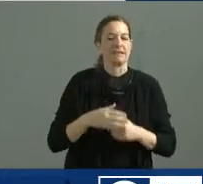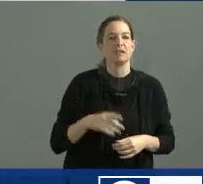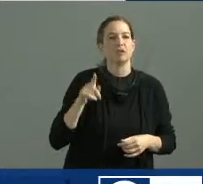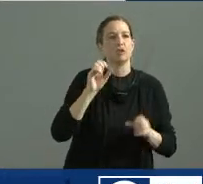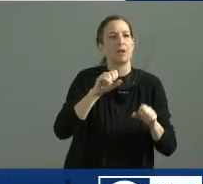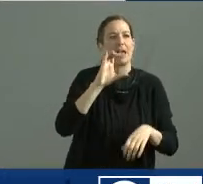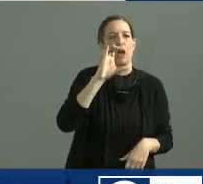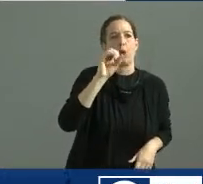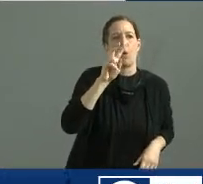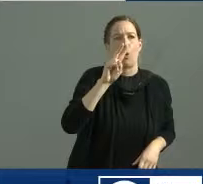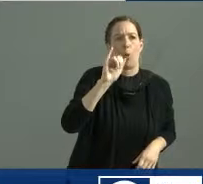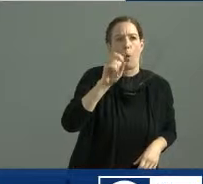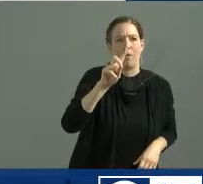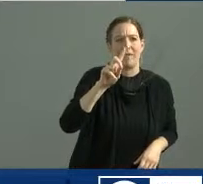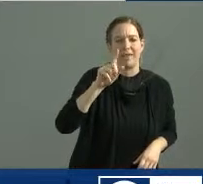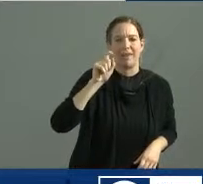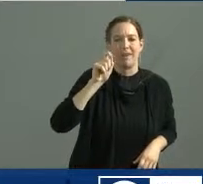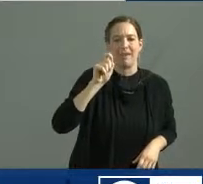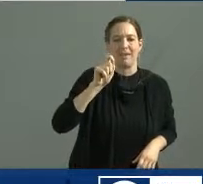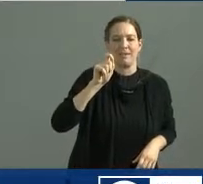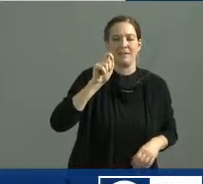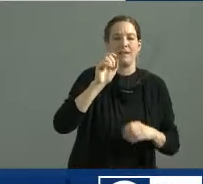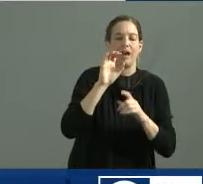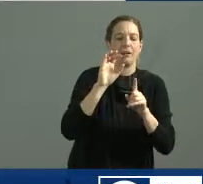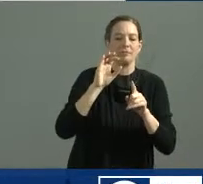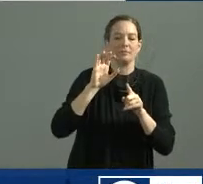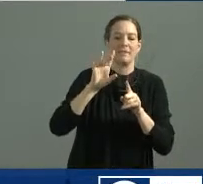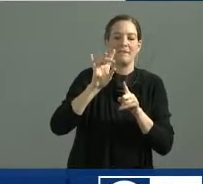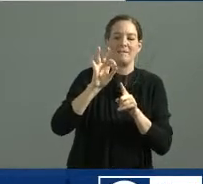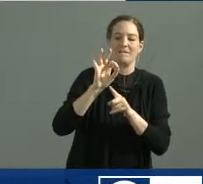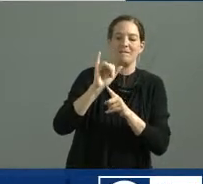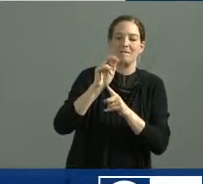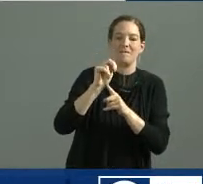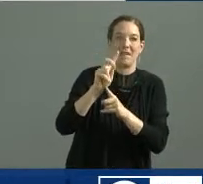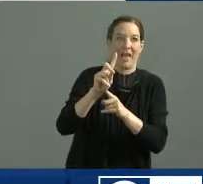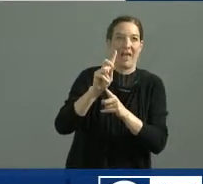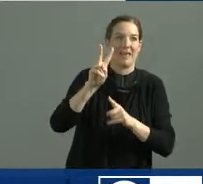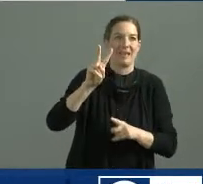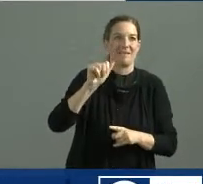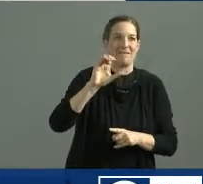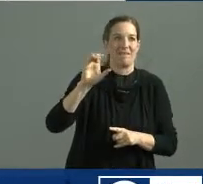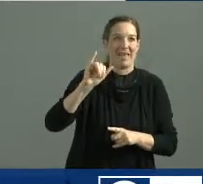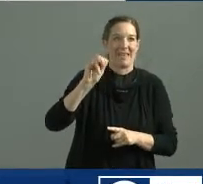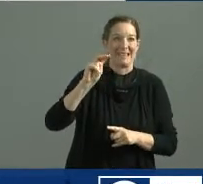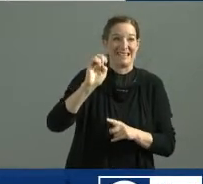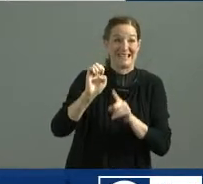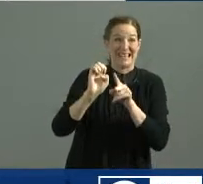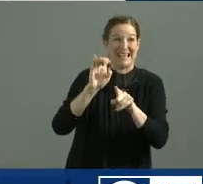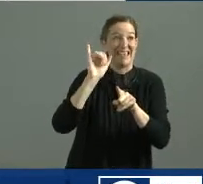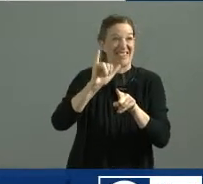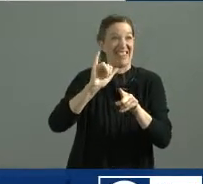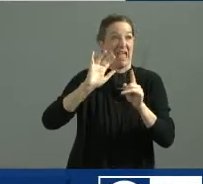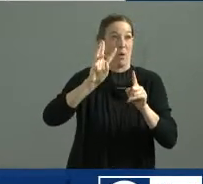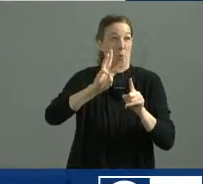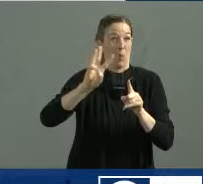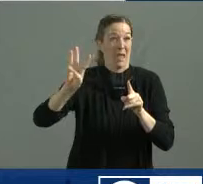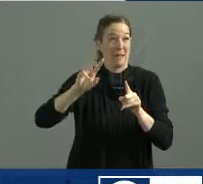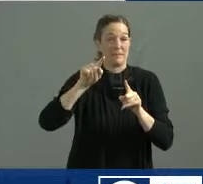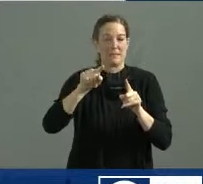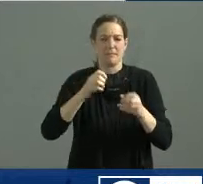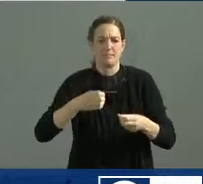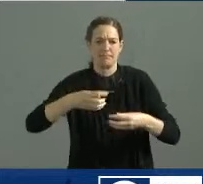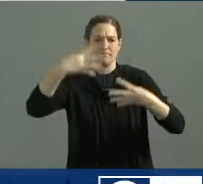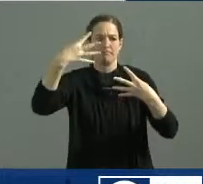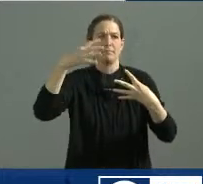azhealth.gov/find-vaccine, it will take you to the page where by county you can find a location that is close to you, and it will link them